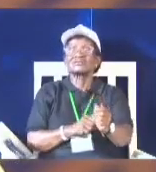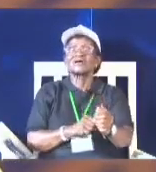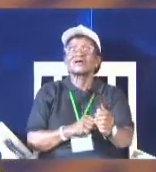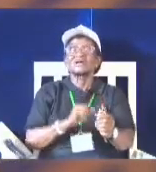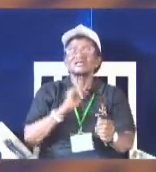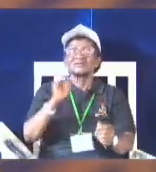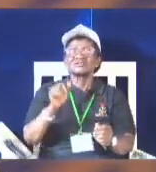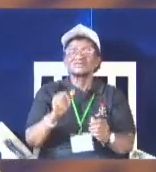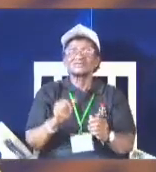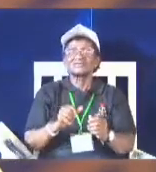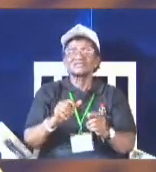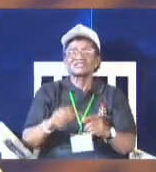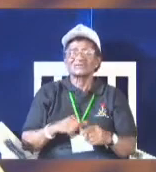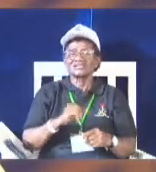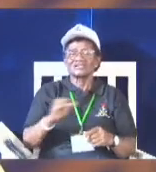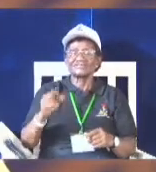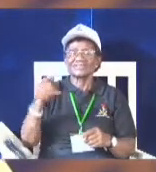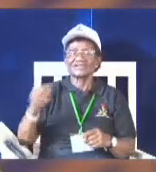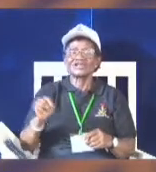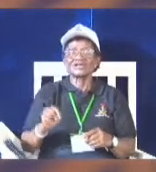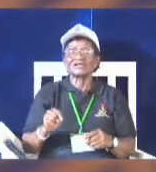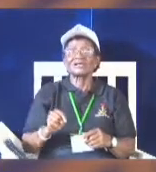in the congregation of the dead.